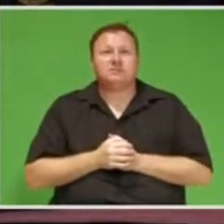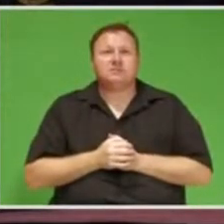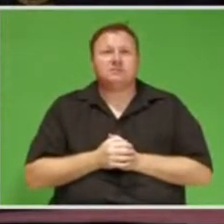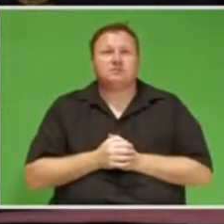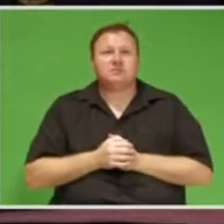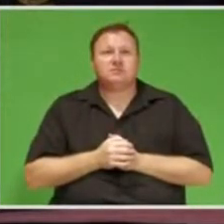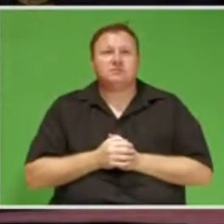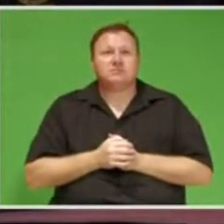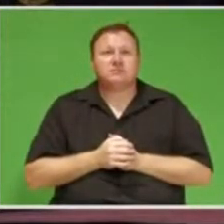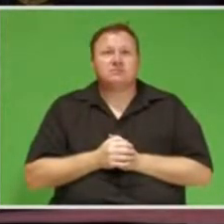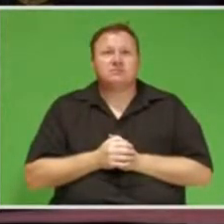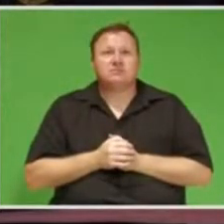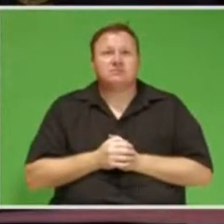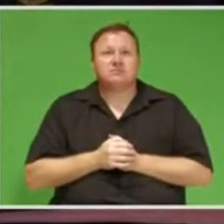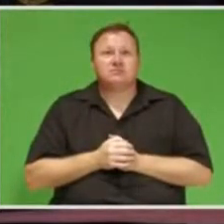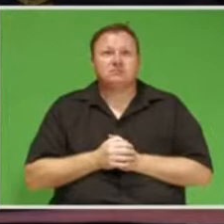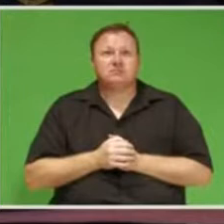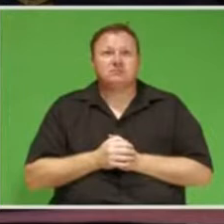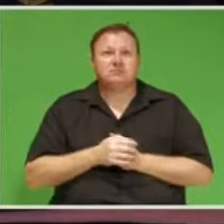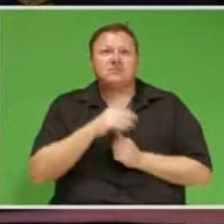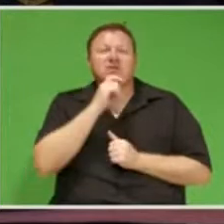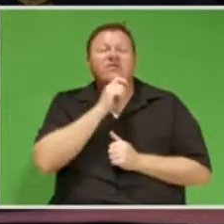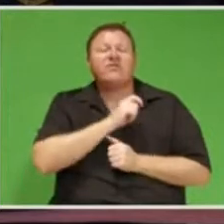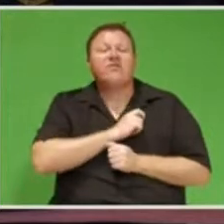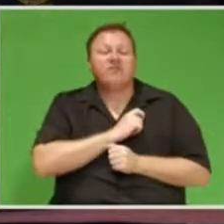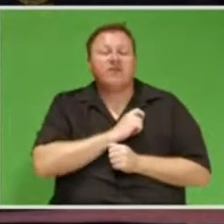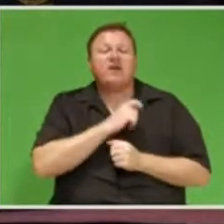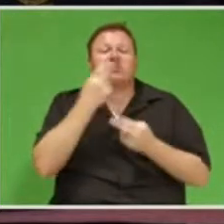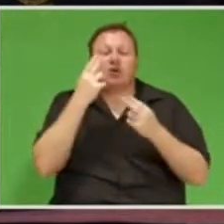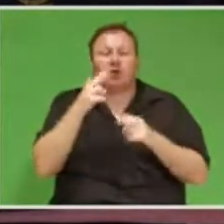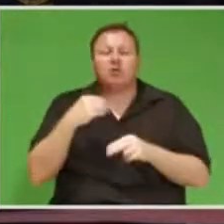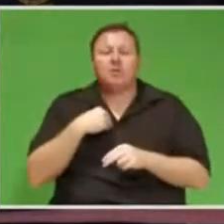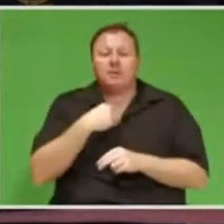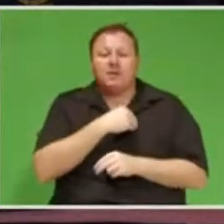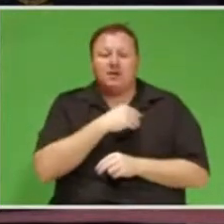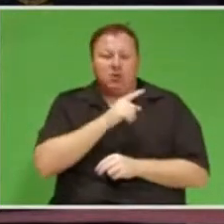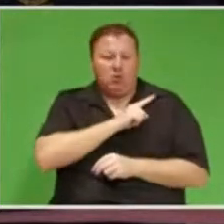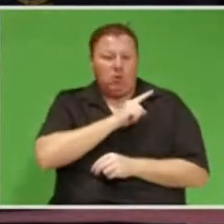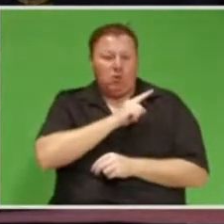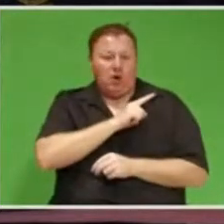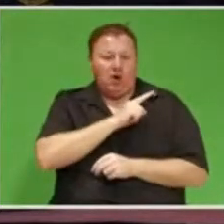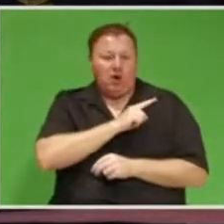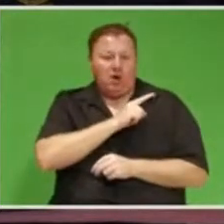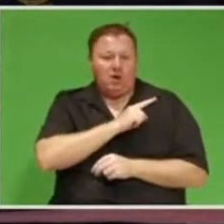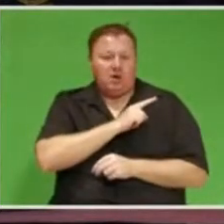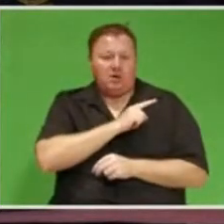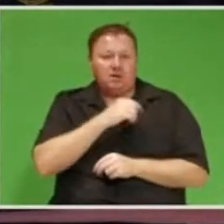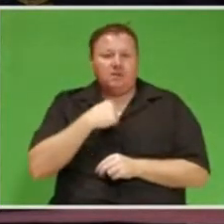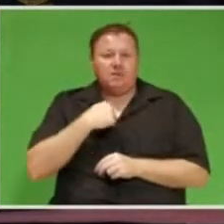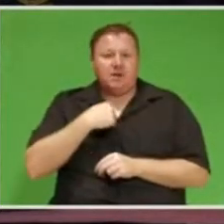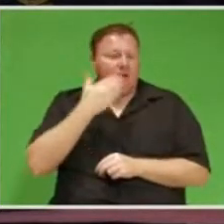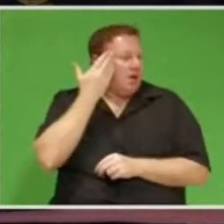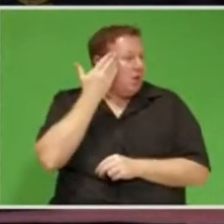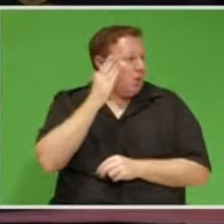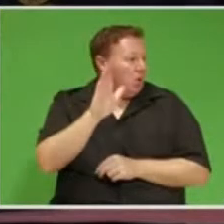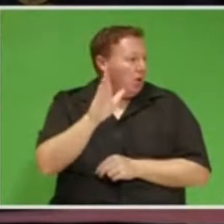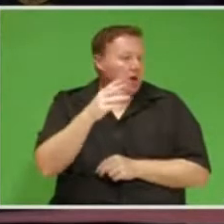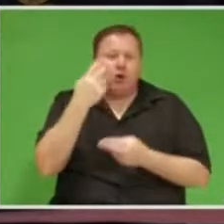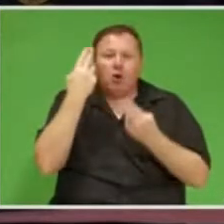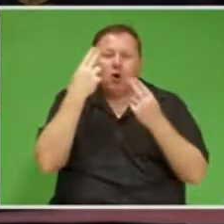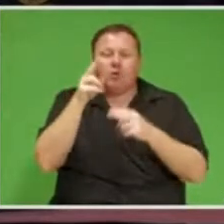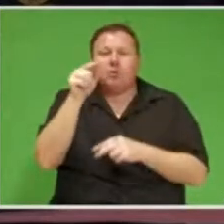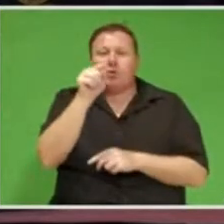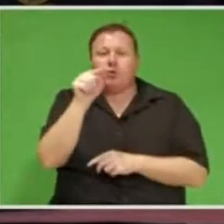In fact, honorable members, the reason why I ignored what Honorable